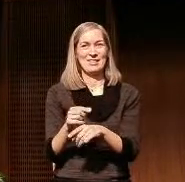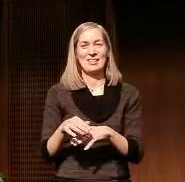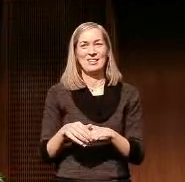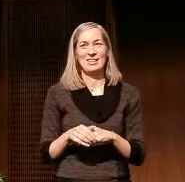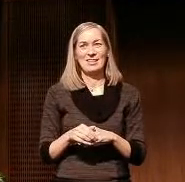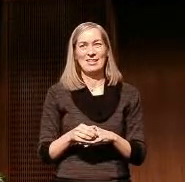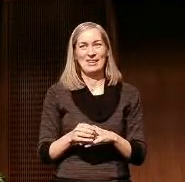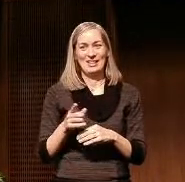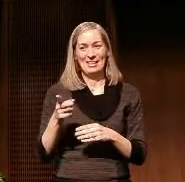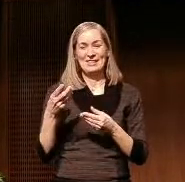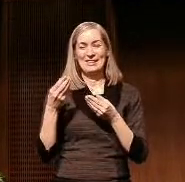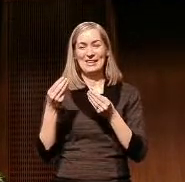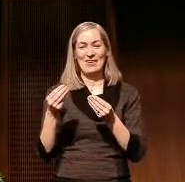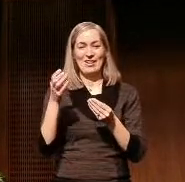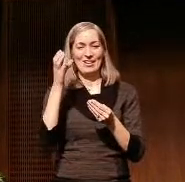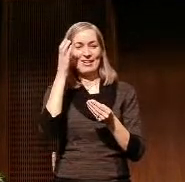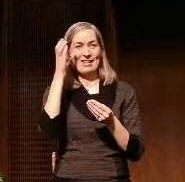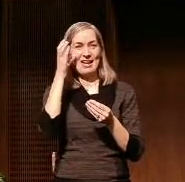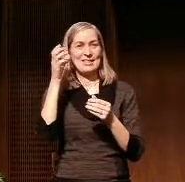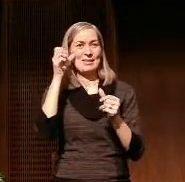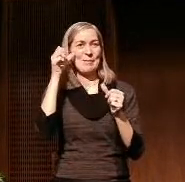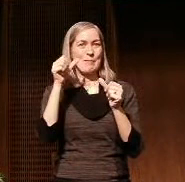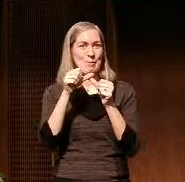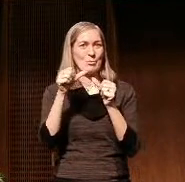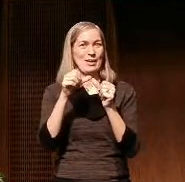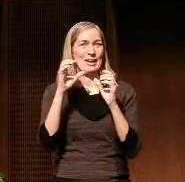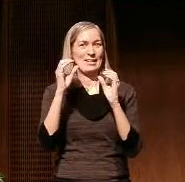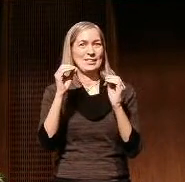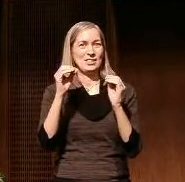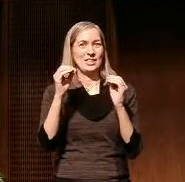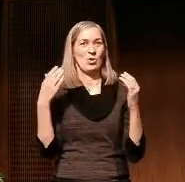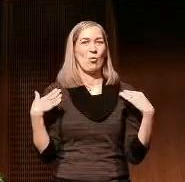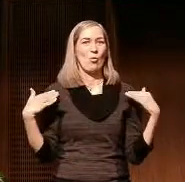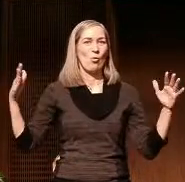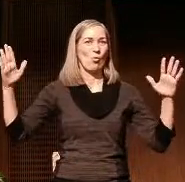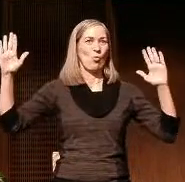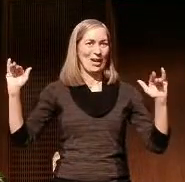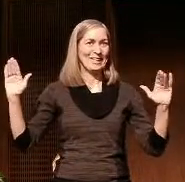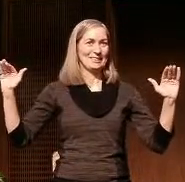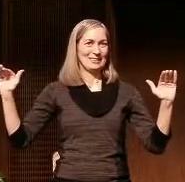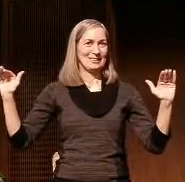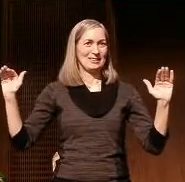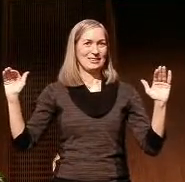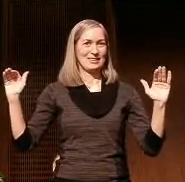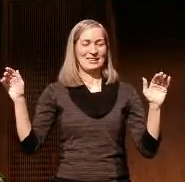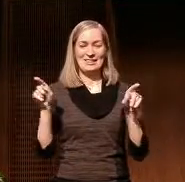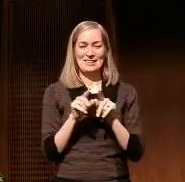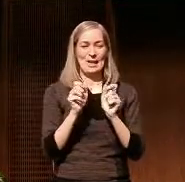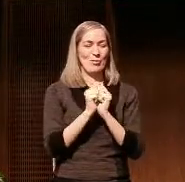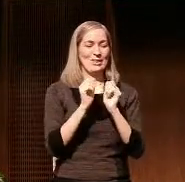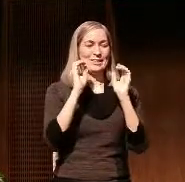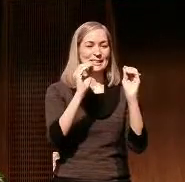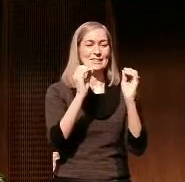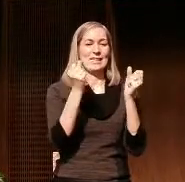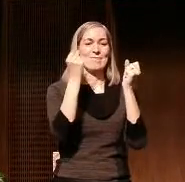memory of Klein Wings, along with the teachings and the lives of so many